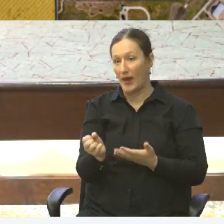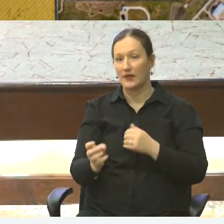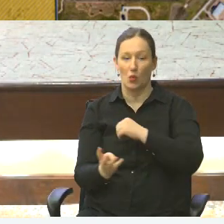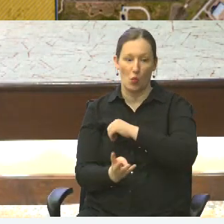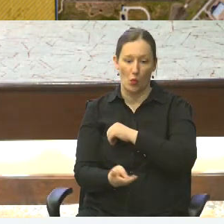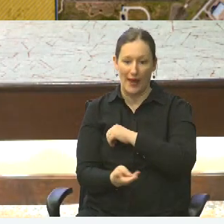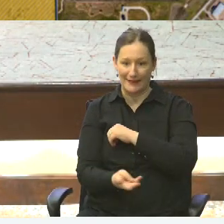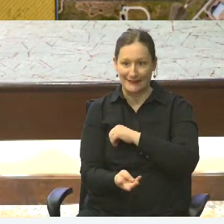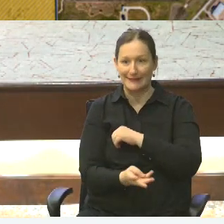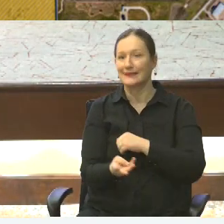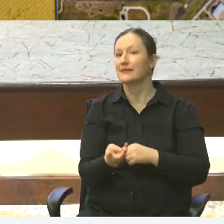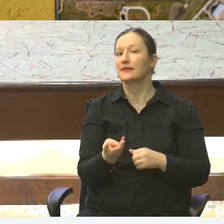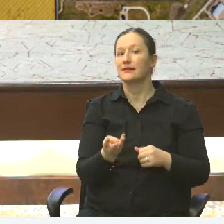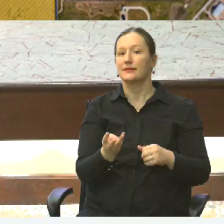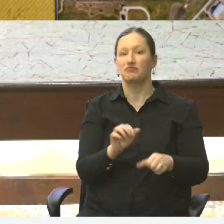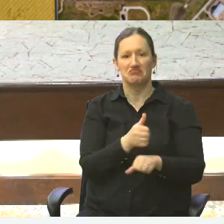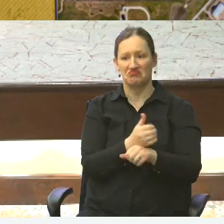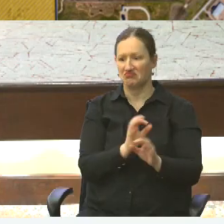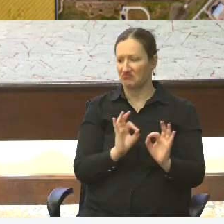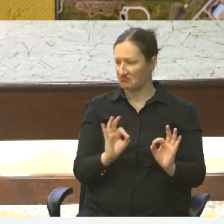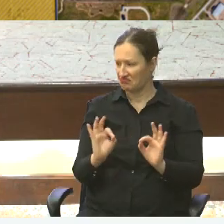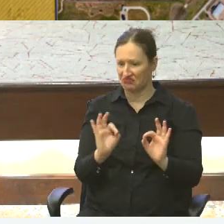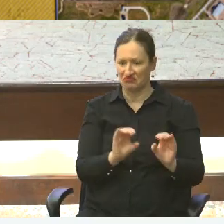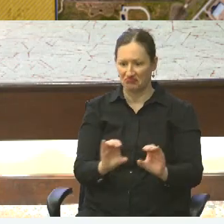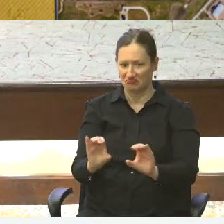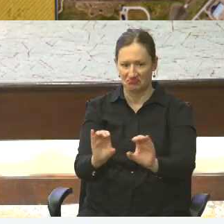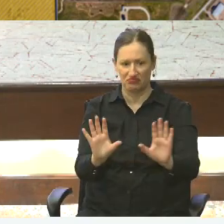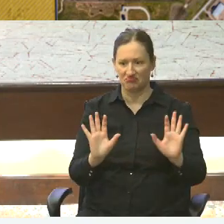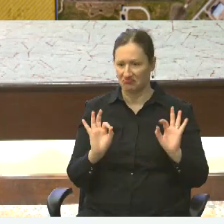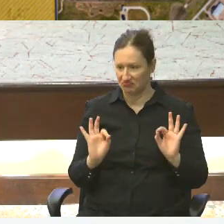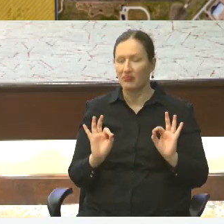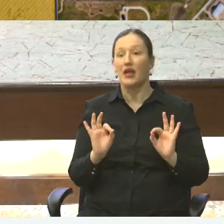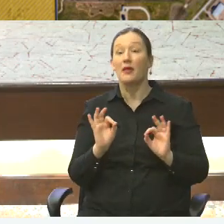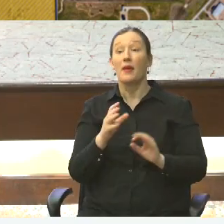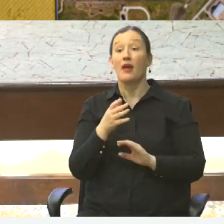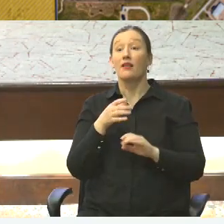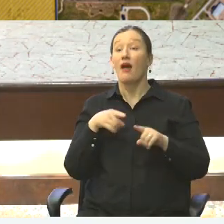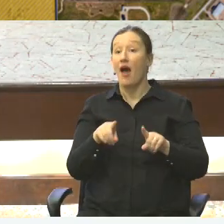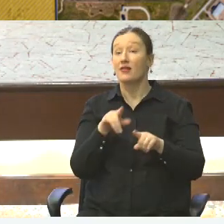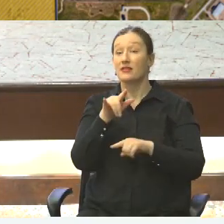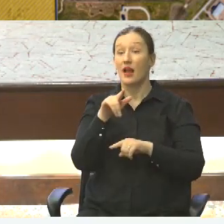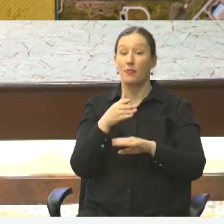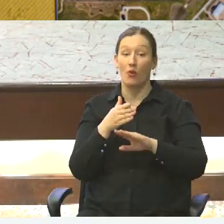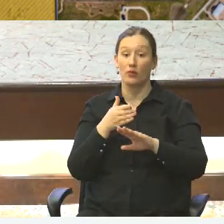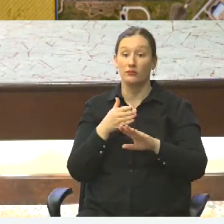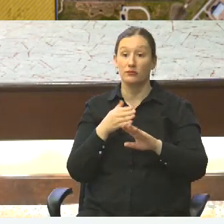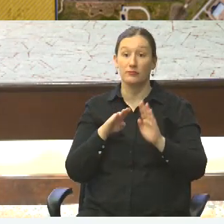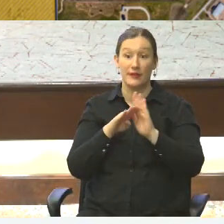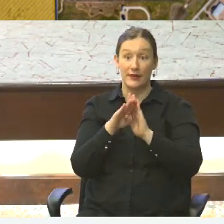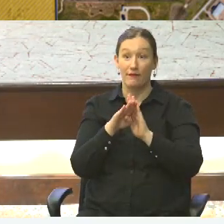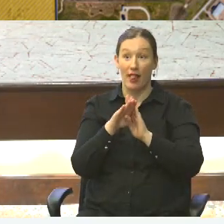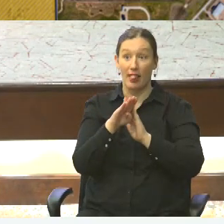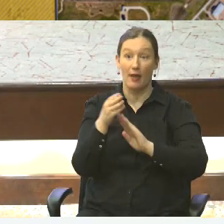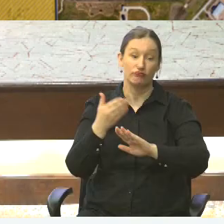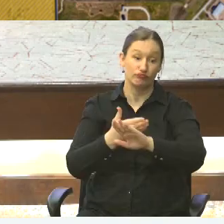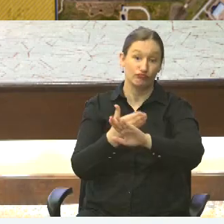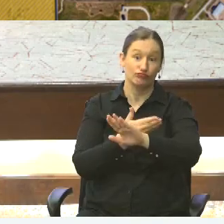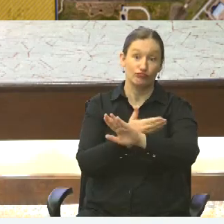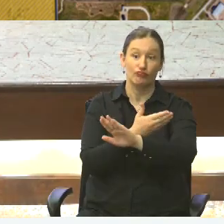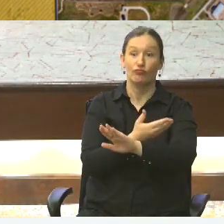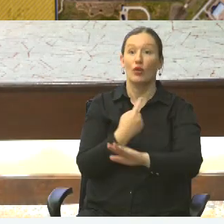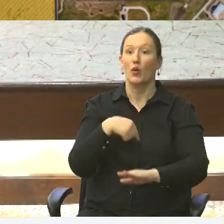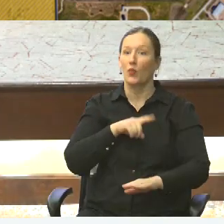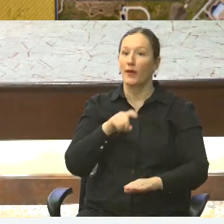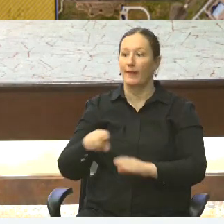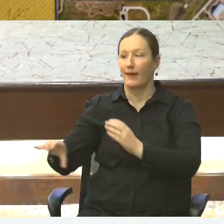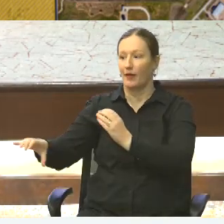the entire perimeter of the airport. So as the airport may continue to develop or new projects are built on the airport, it's really service line extensions that are going